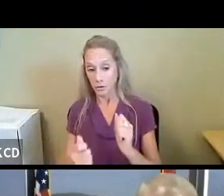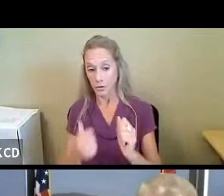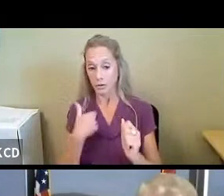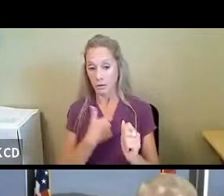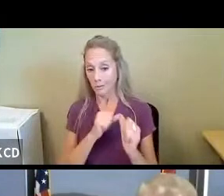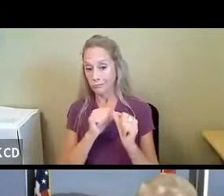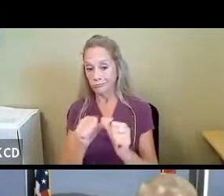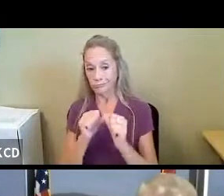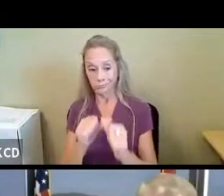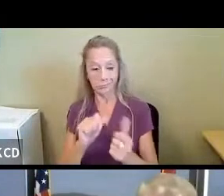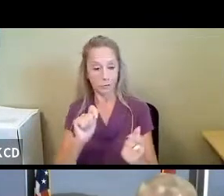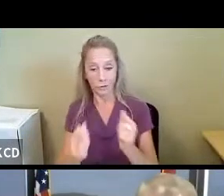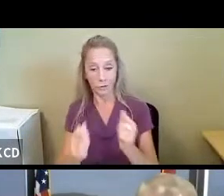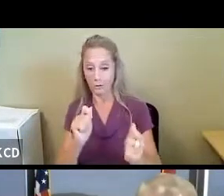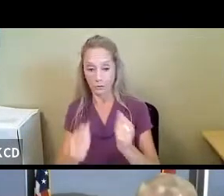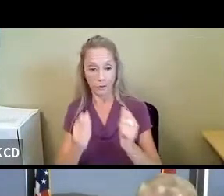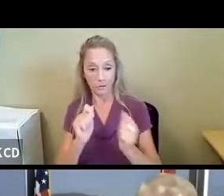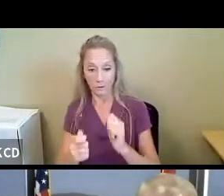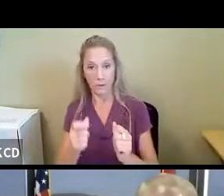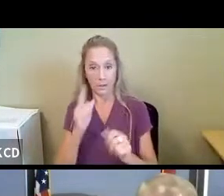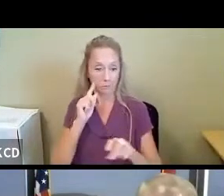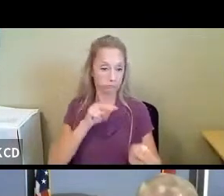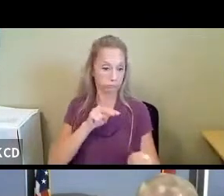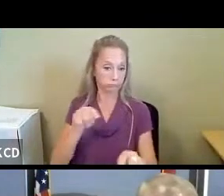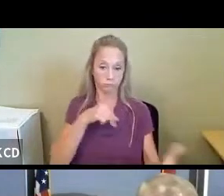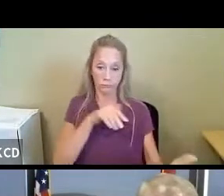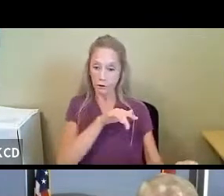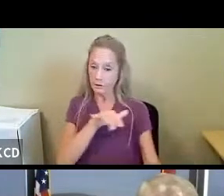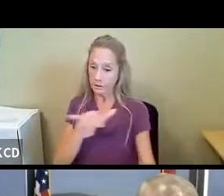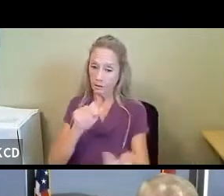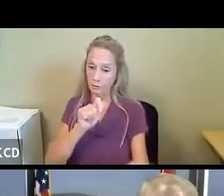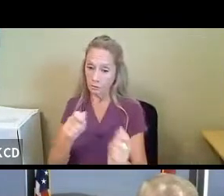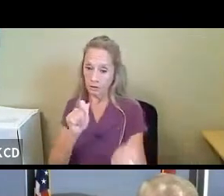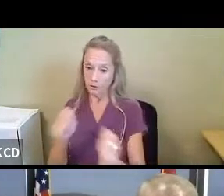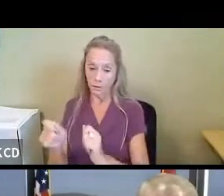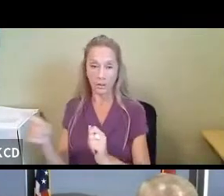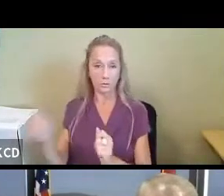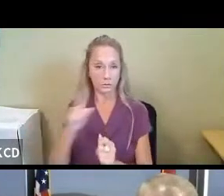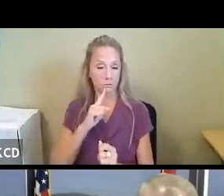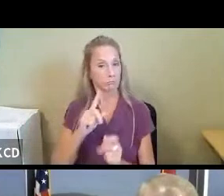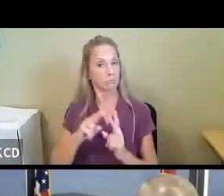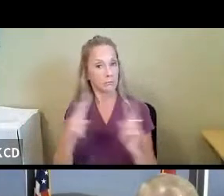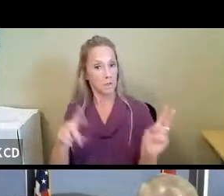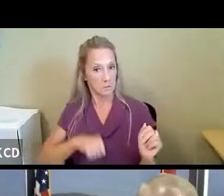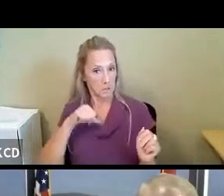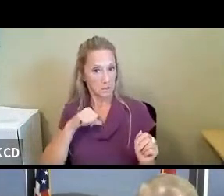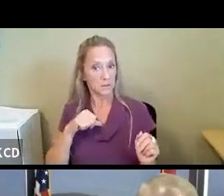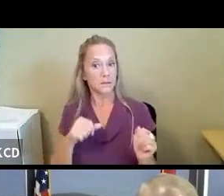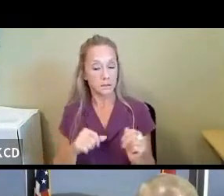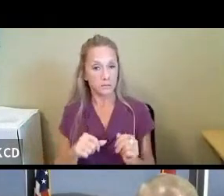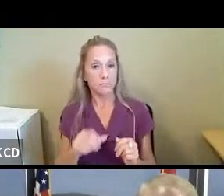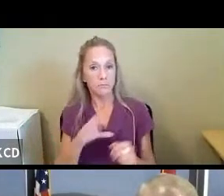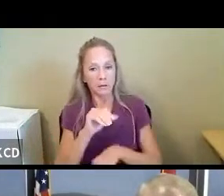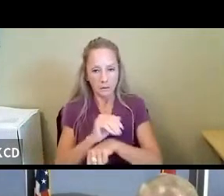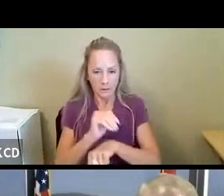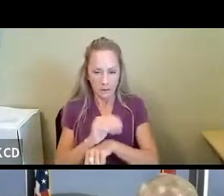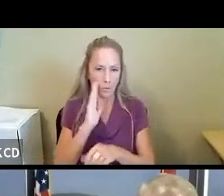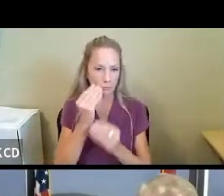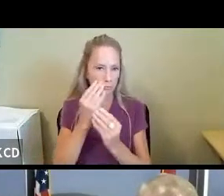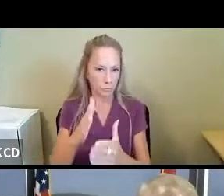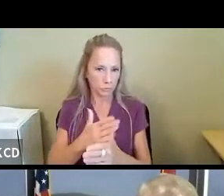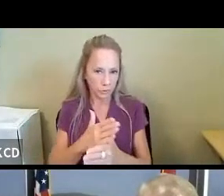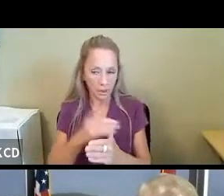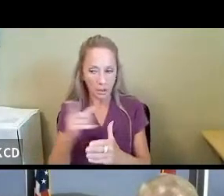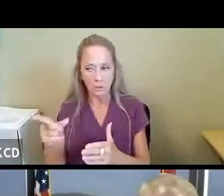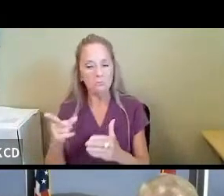continuing adaptation. We described our expanded testing strategy, which I want to share with this group tonight, and she was very supportive of that,